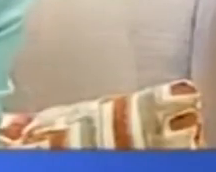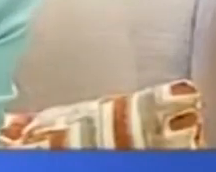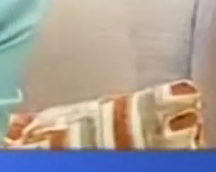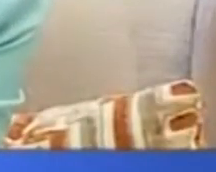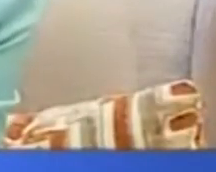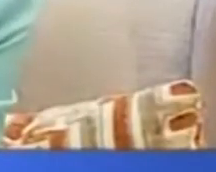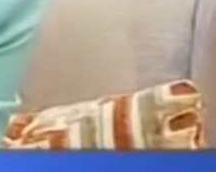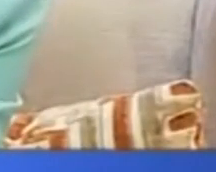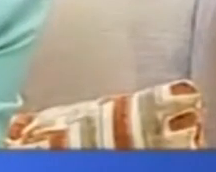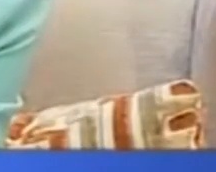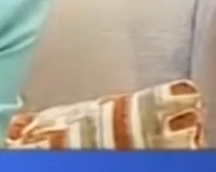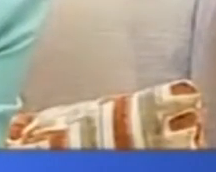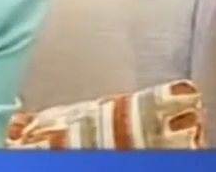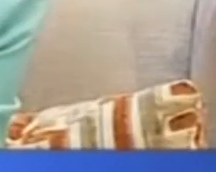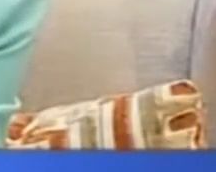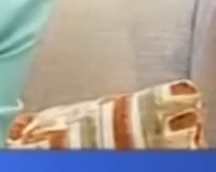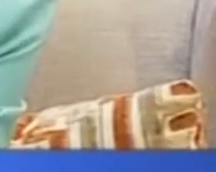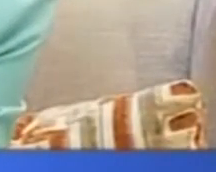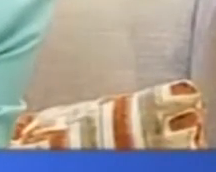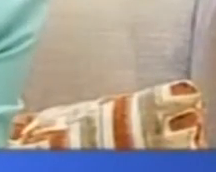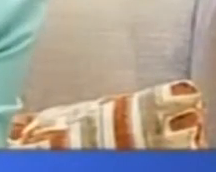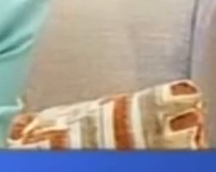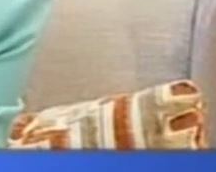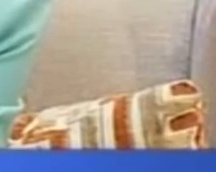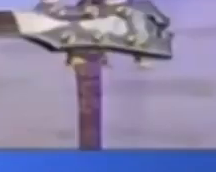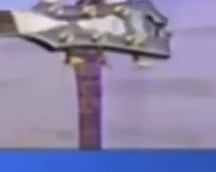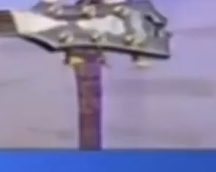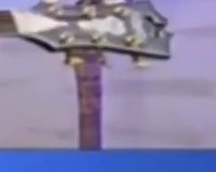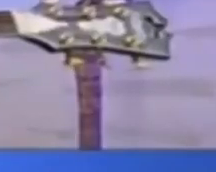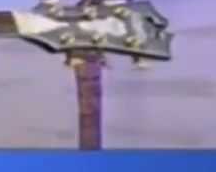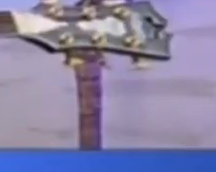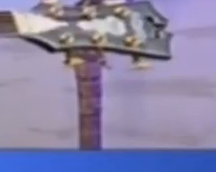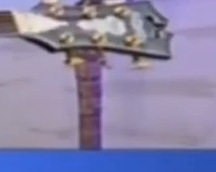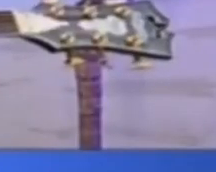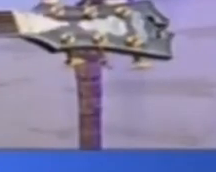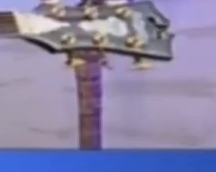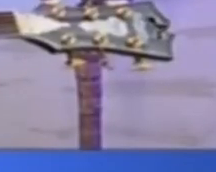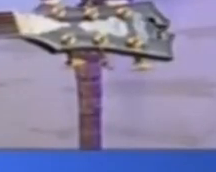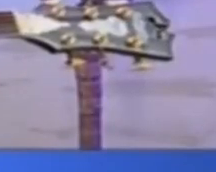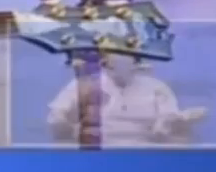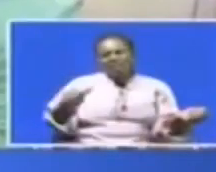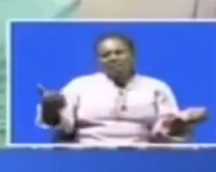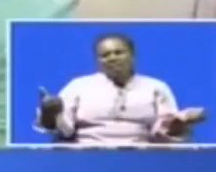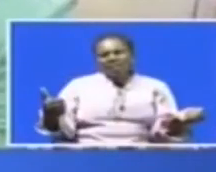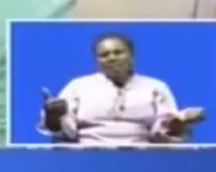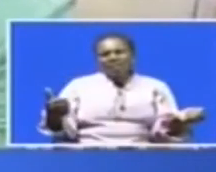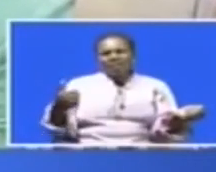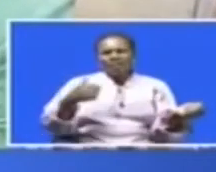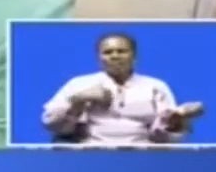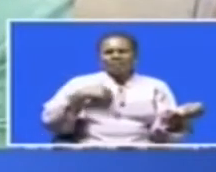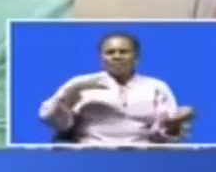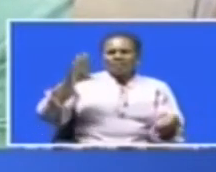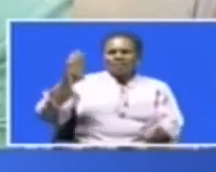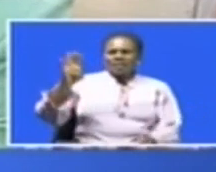the show. You play several instruments. I do. Guitar being one. What are the others? I play banjo.